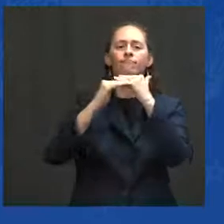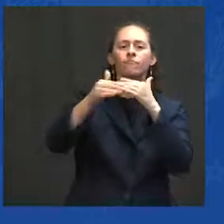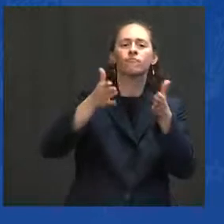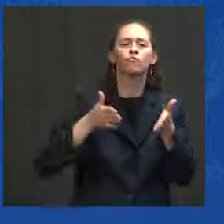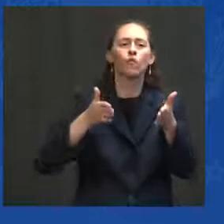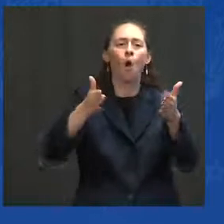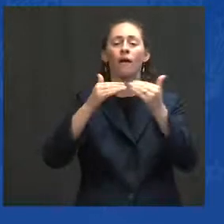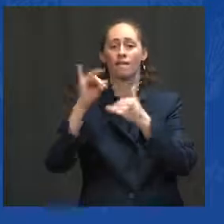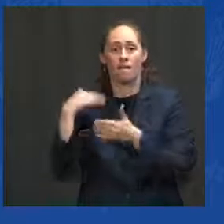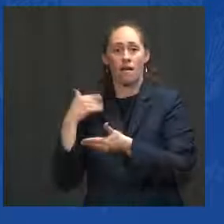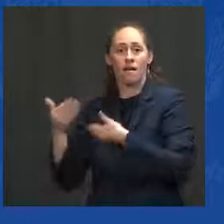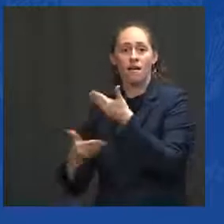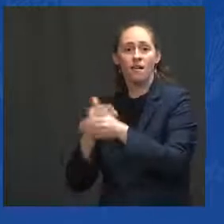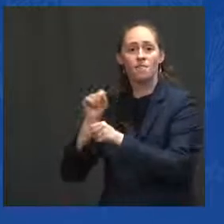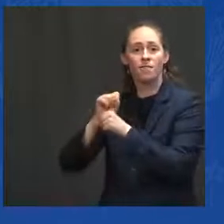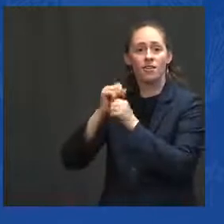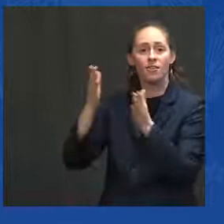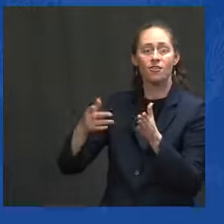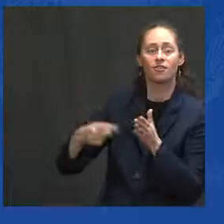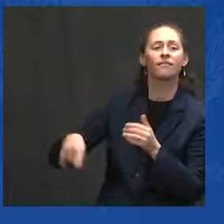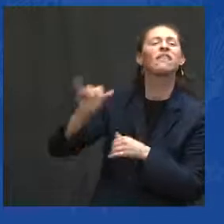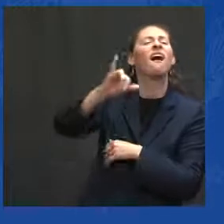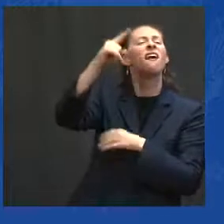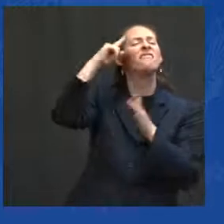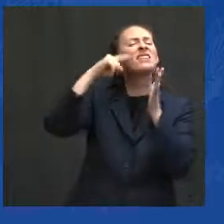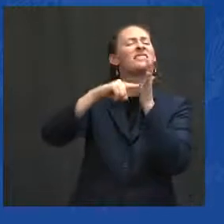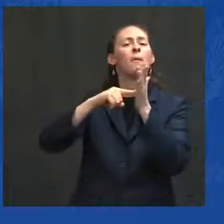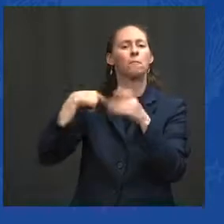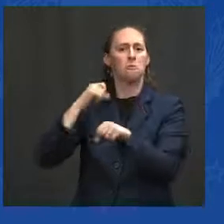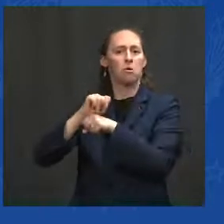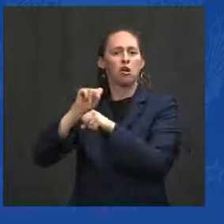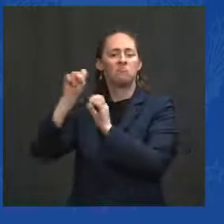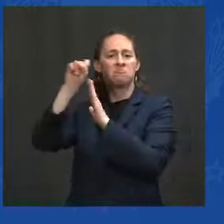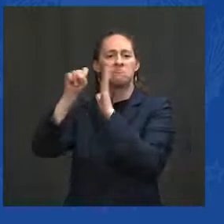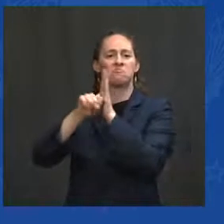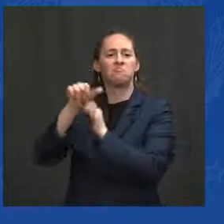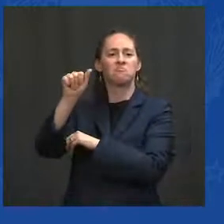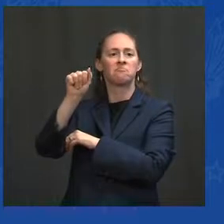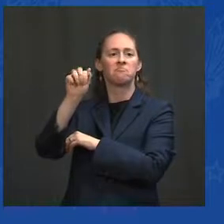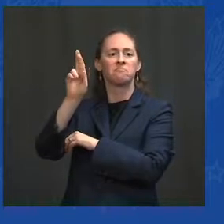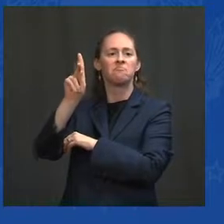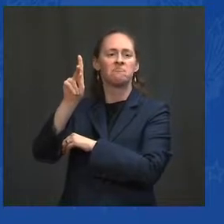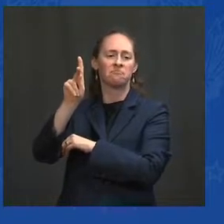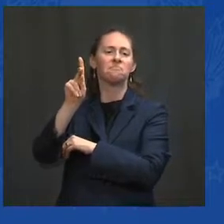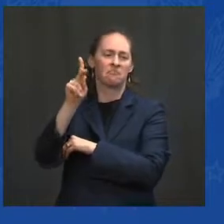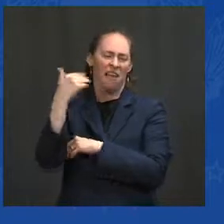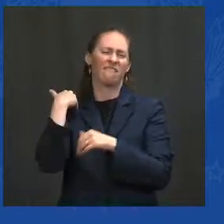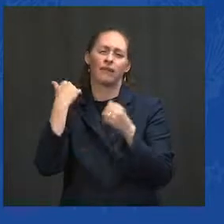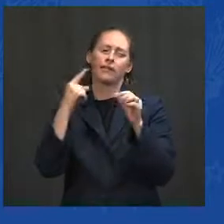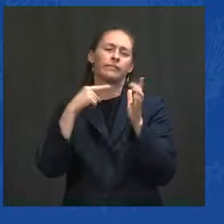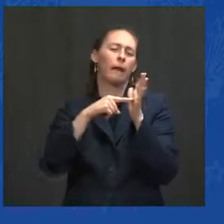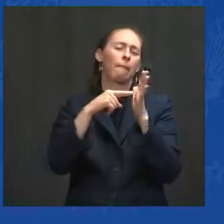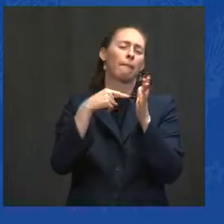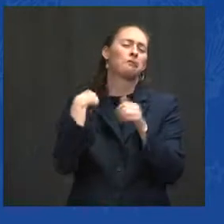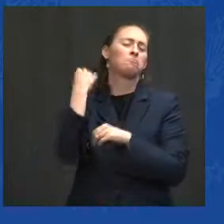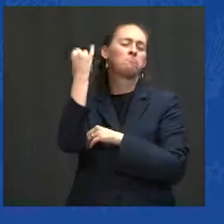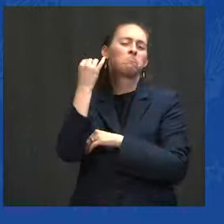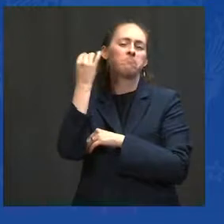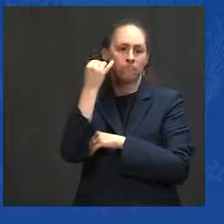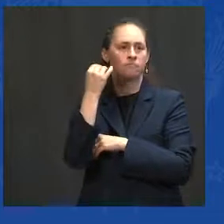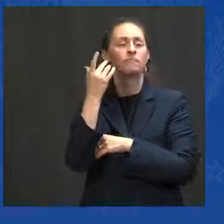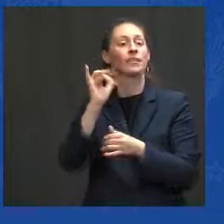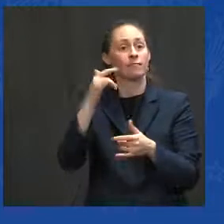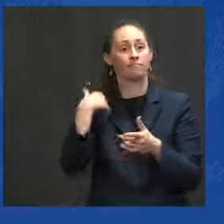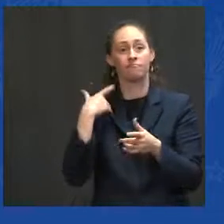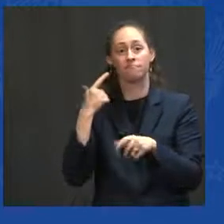you're in Arkansas doing it, a lot of specific examples, you can't take a job in West